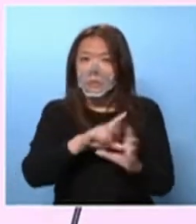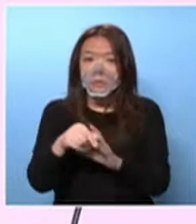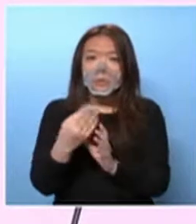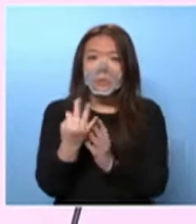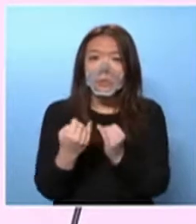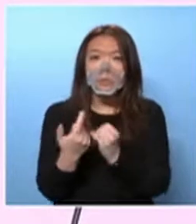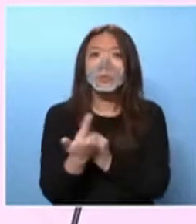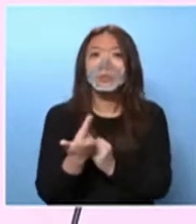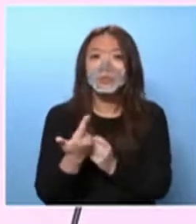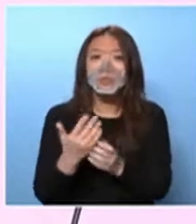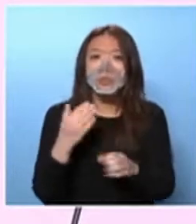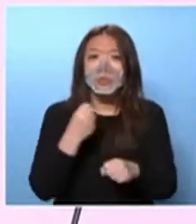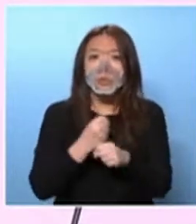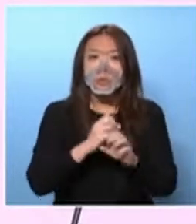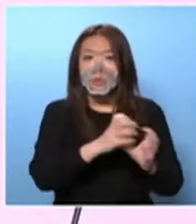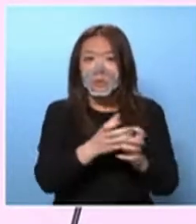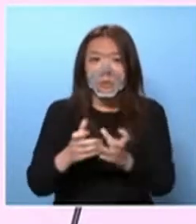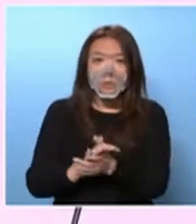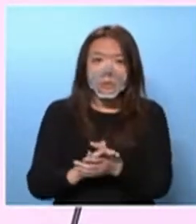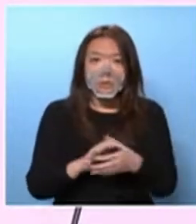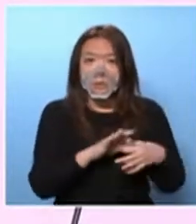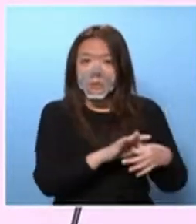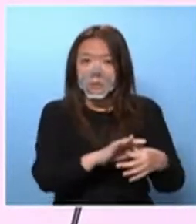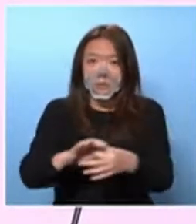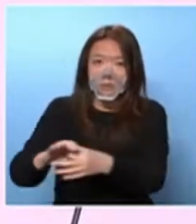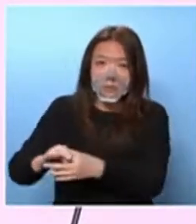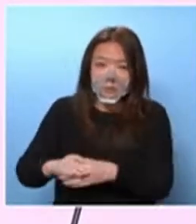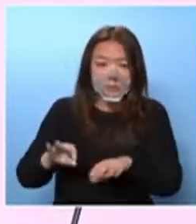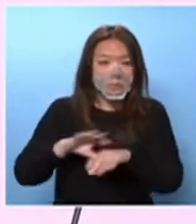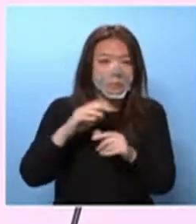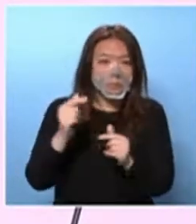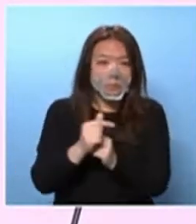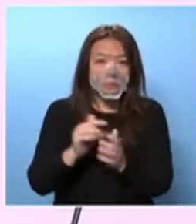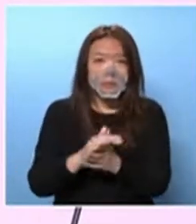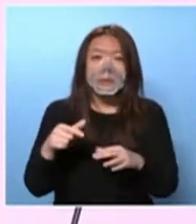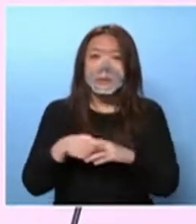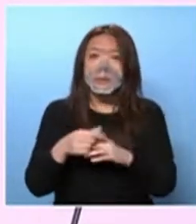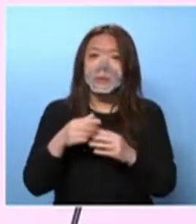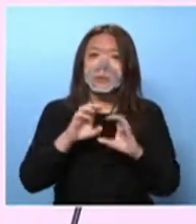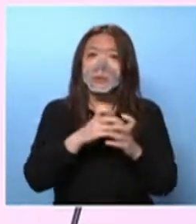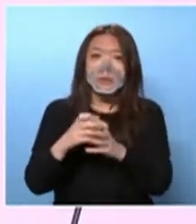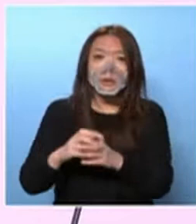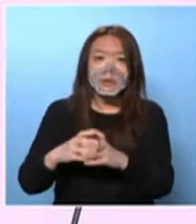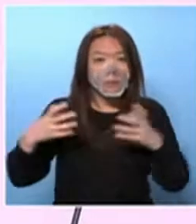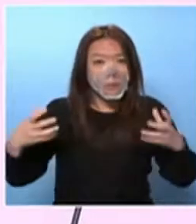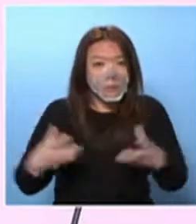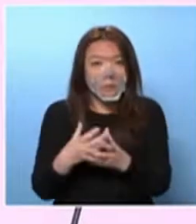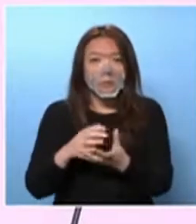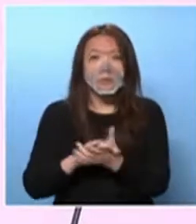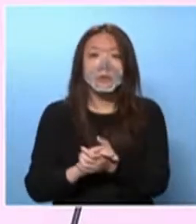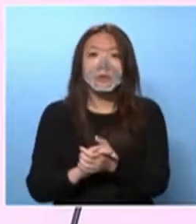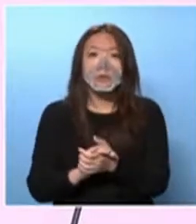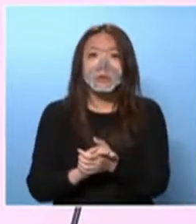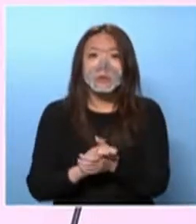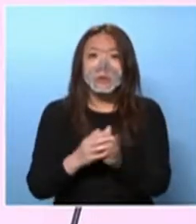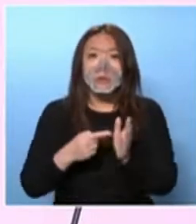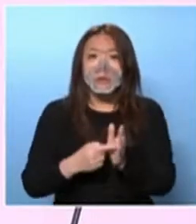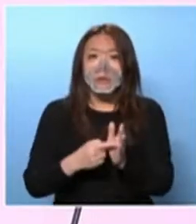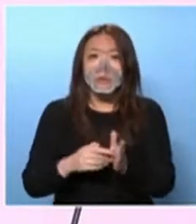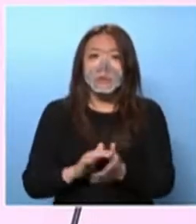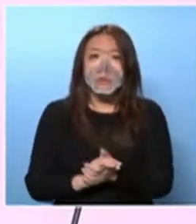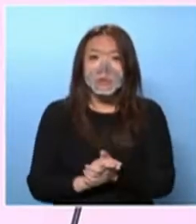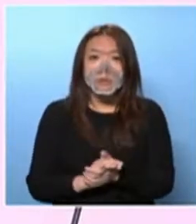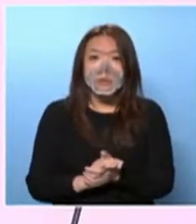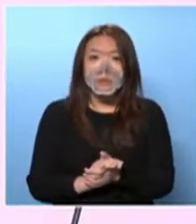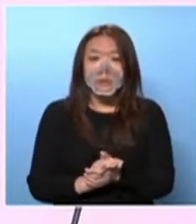to a new level of development with a wider scope of services and a more comprehensive industrial chain. The clustering effect in respect of financial